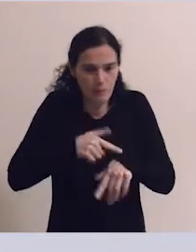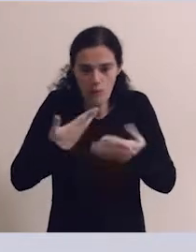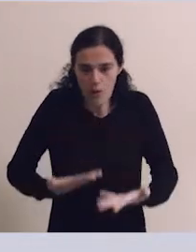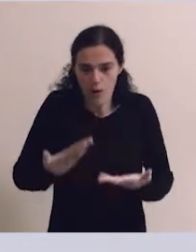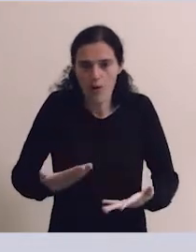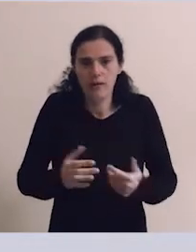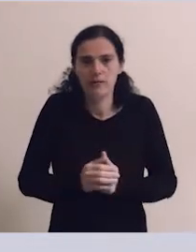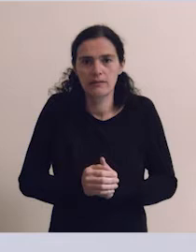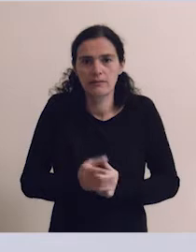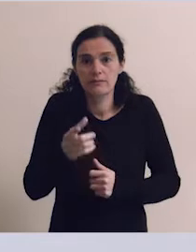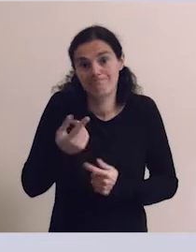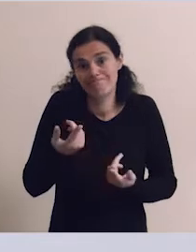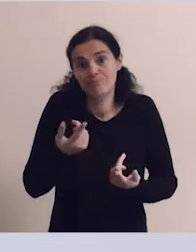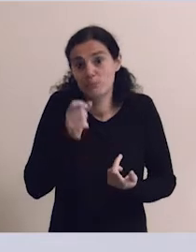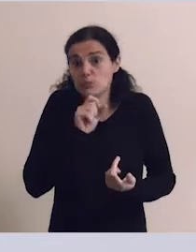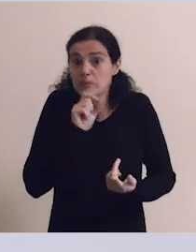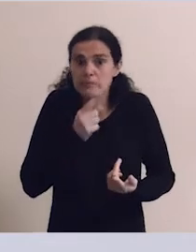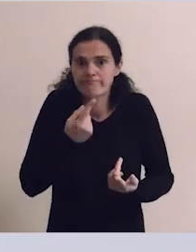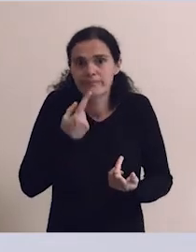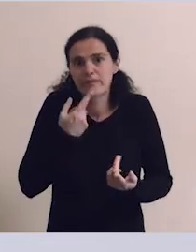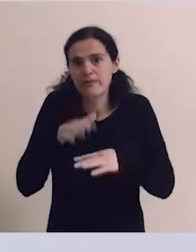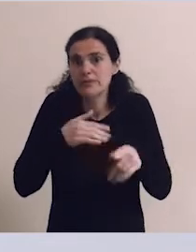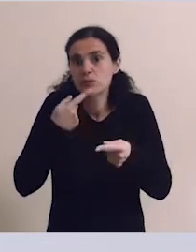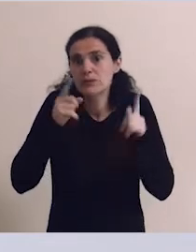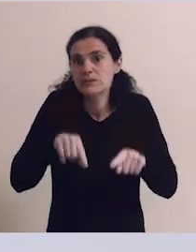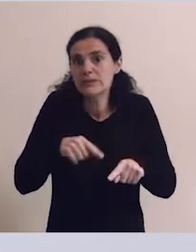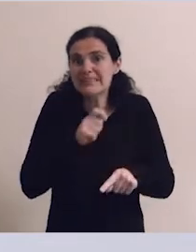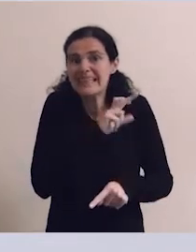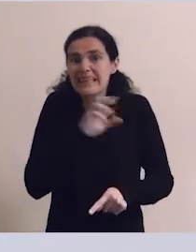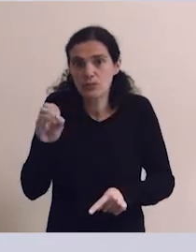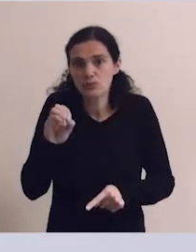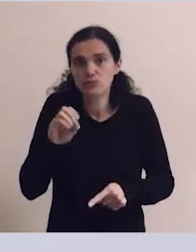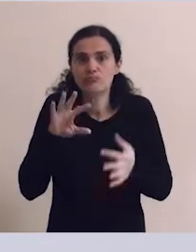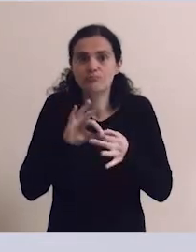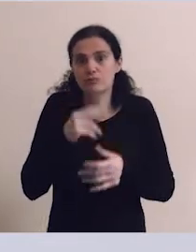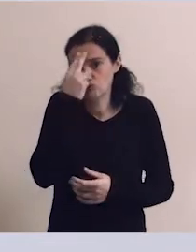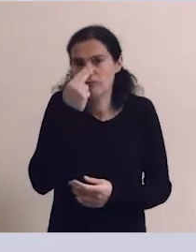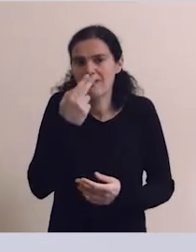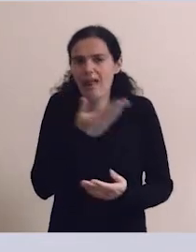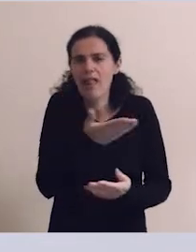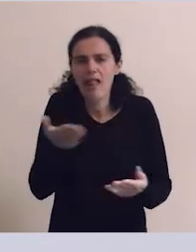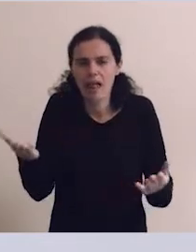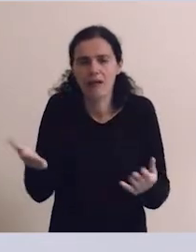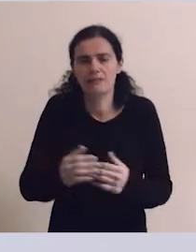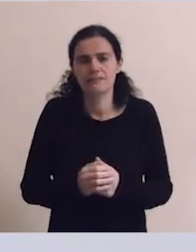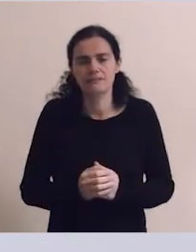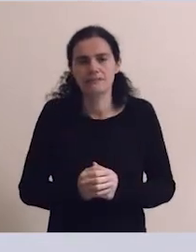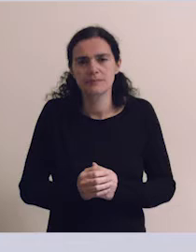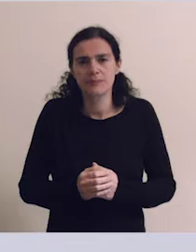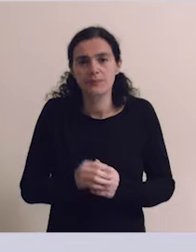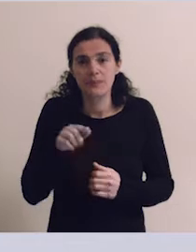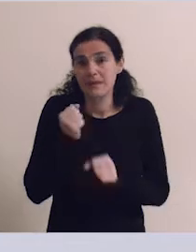and eventually not repeat the mistake of history, is very present